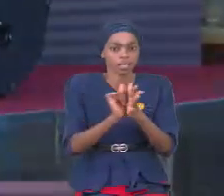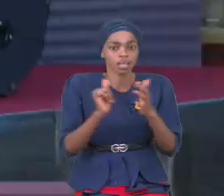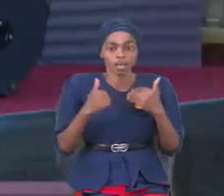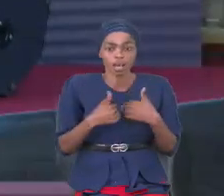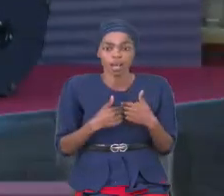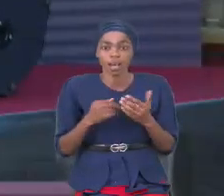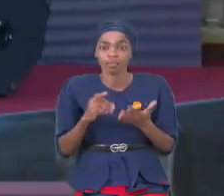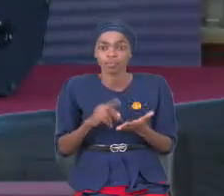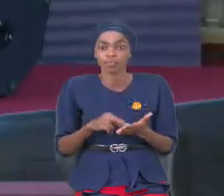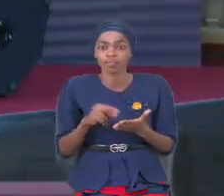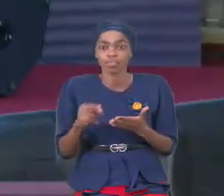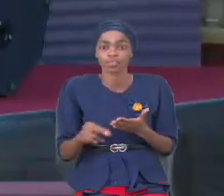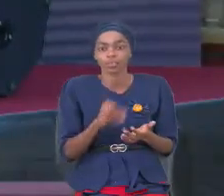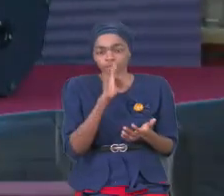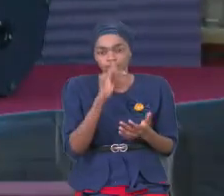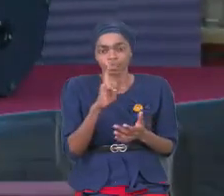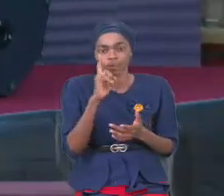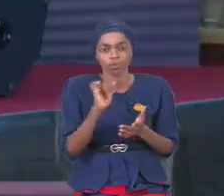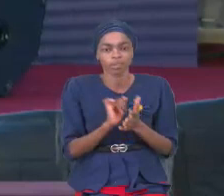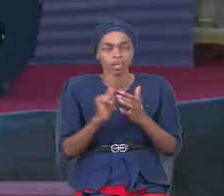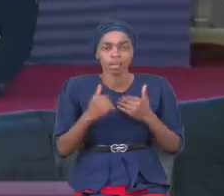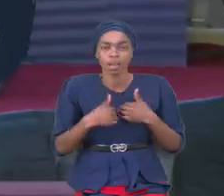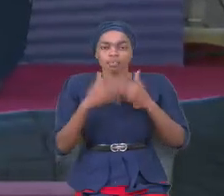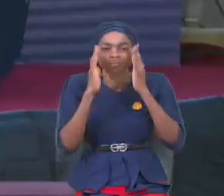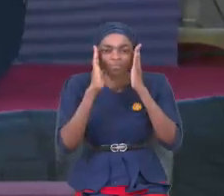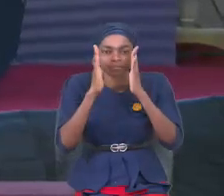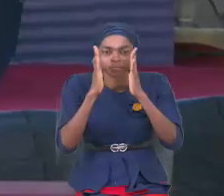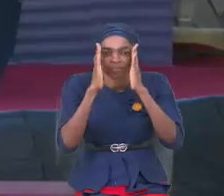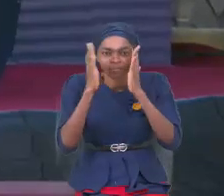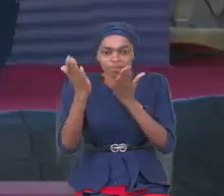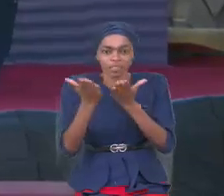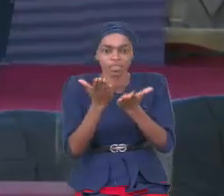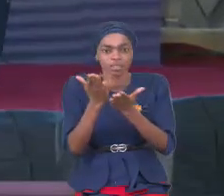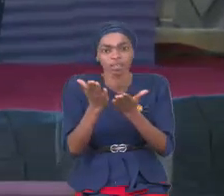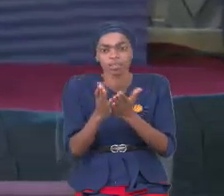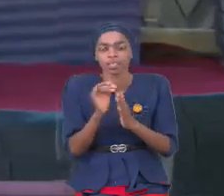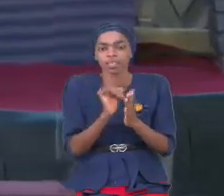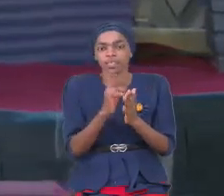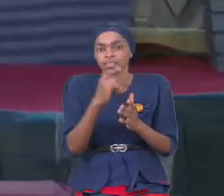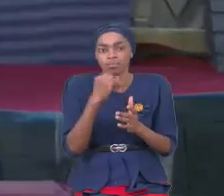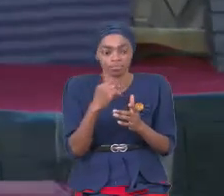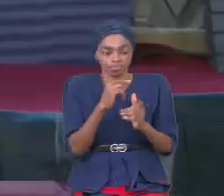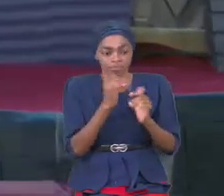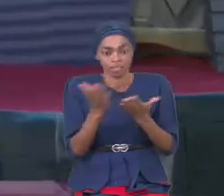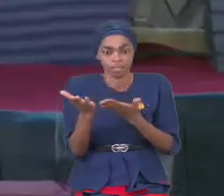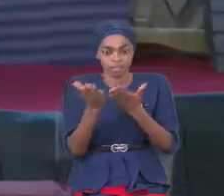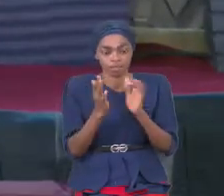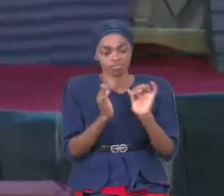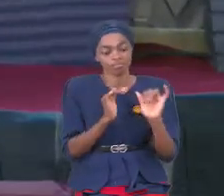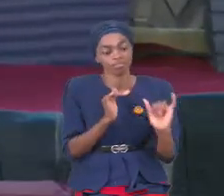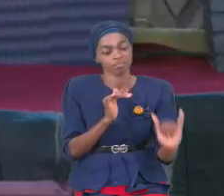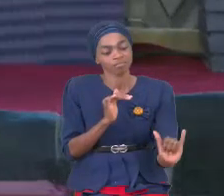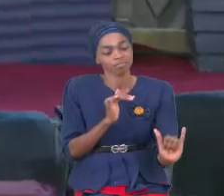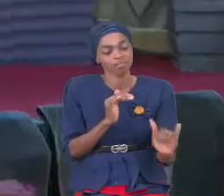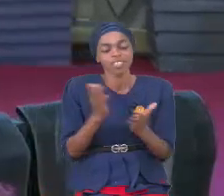concentrated service, that he serves, he stays there, he serves again, he stays there, and he serves